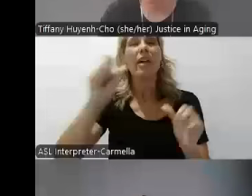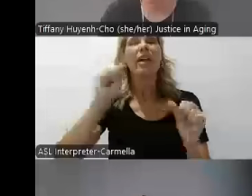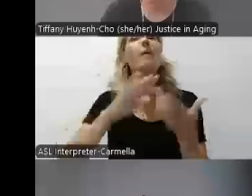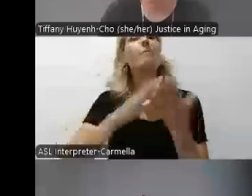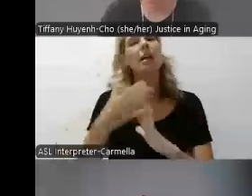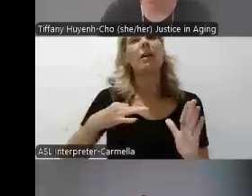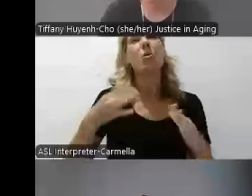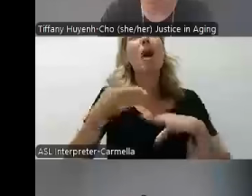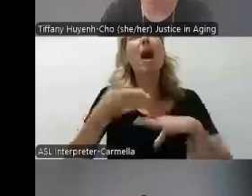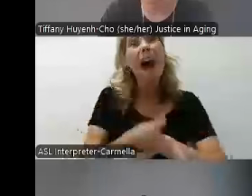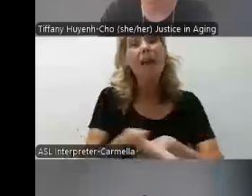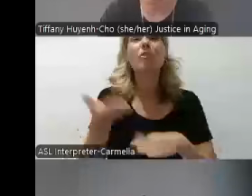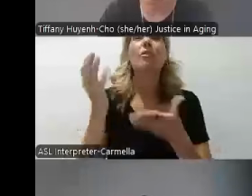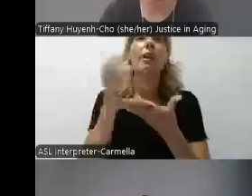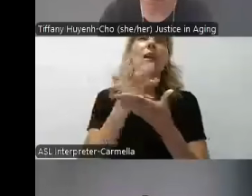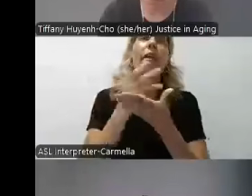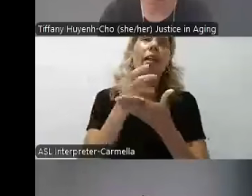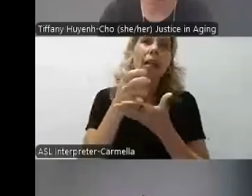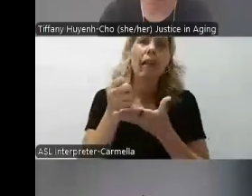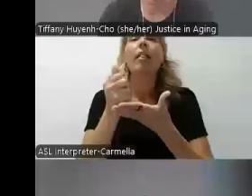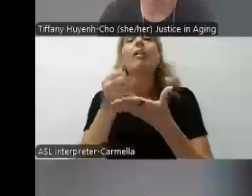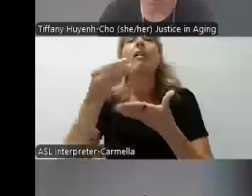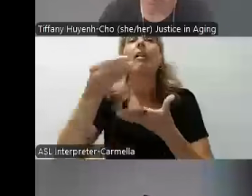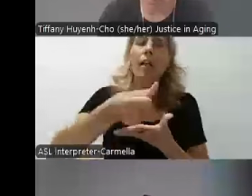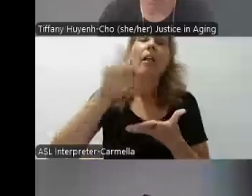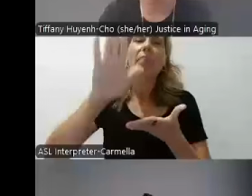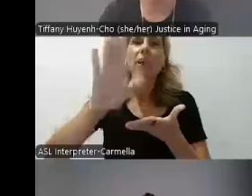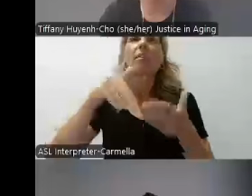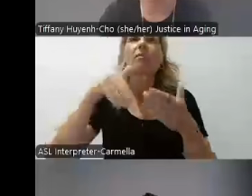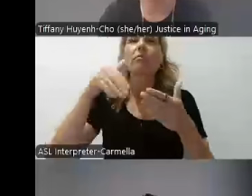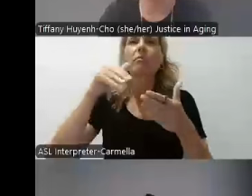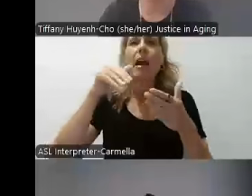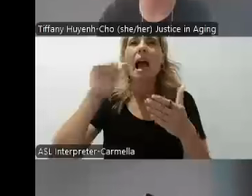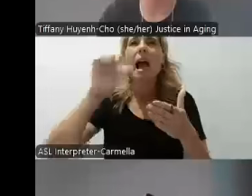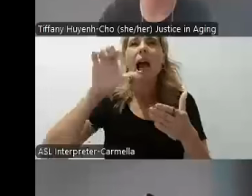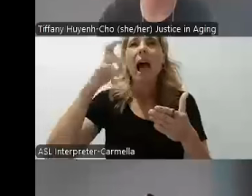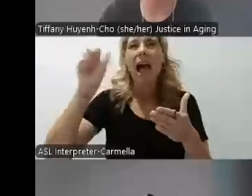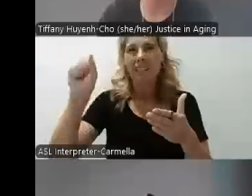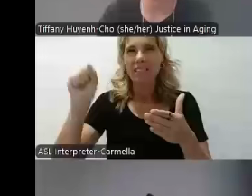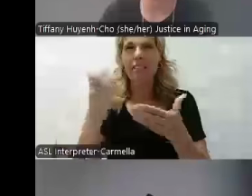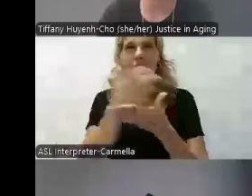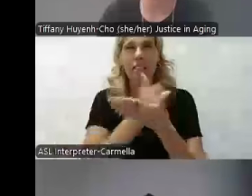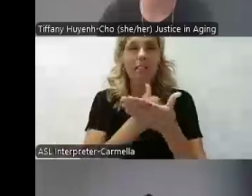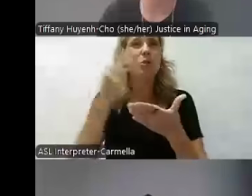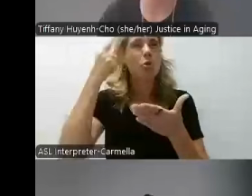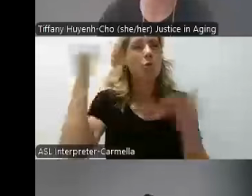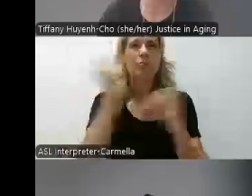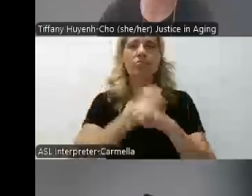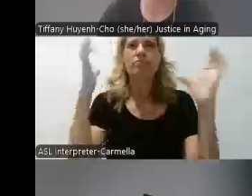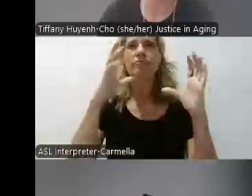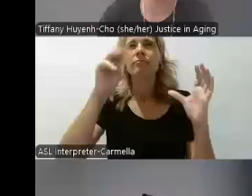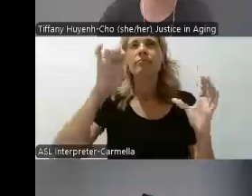after they spend down their excess income. So again, this is why sometimes it's helpful to think of it as a Medicaid